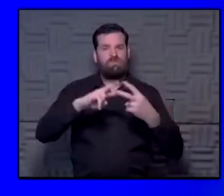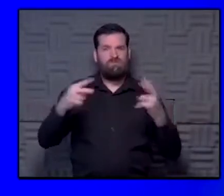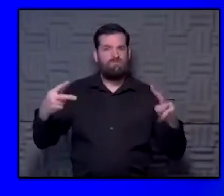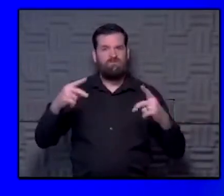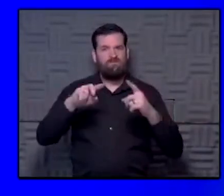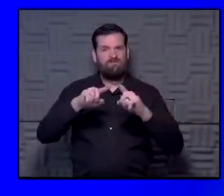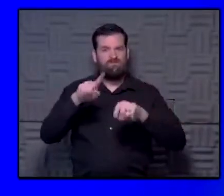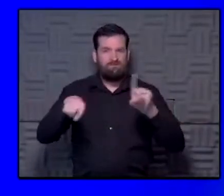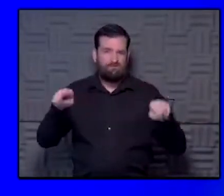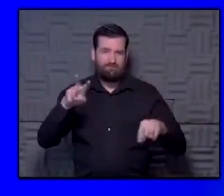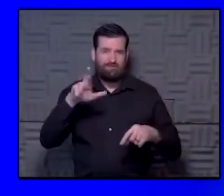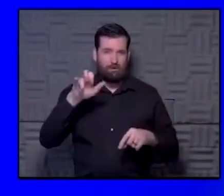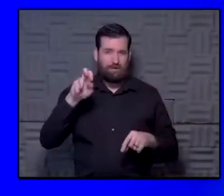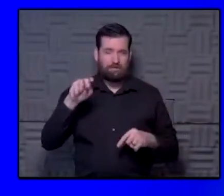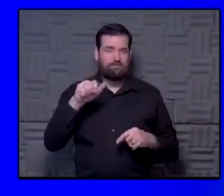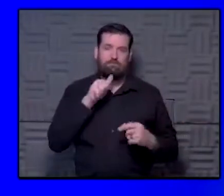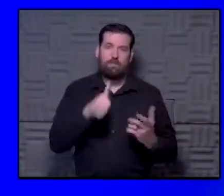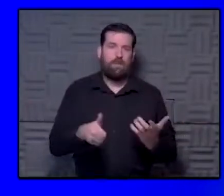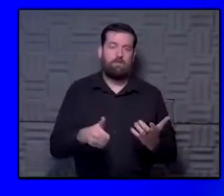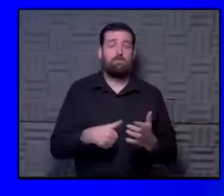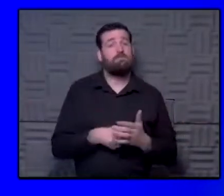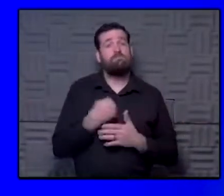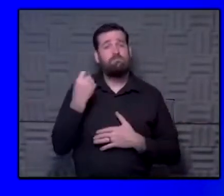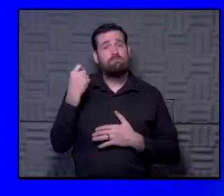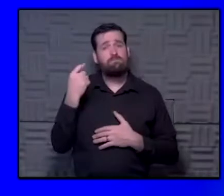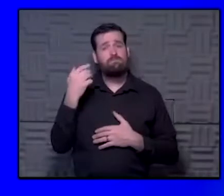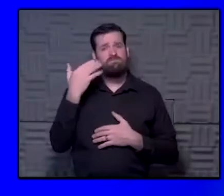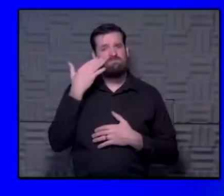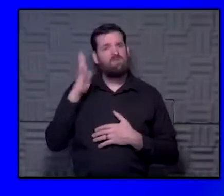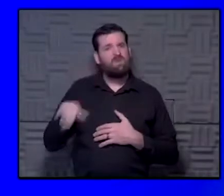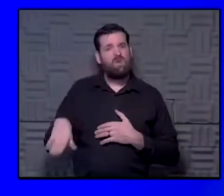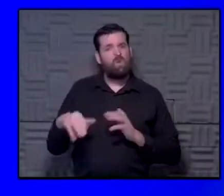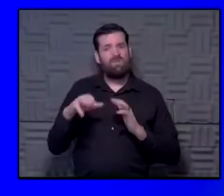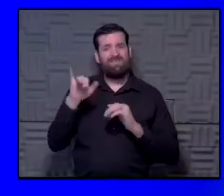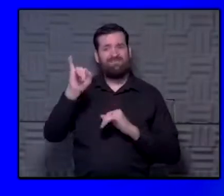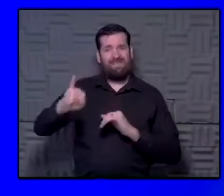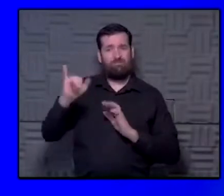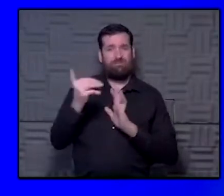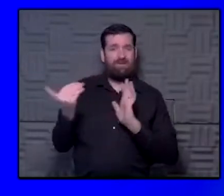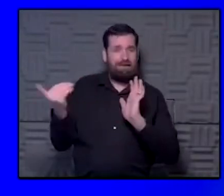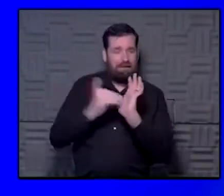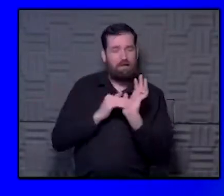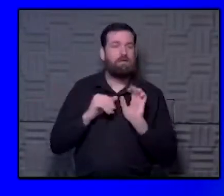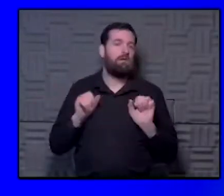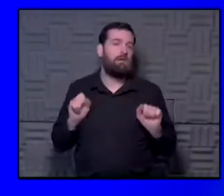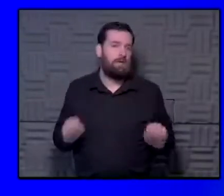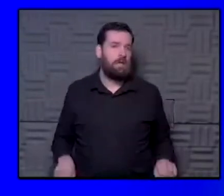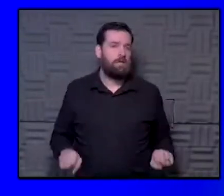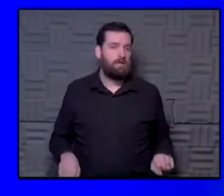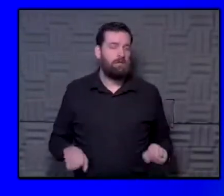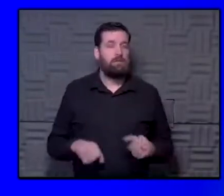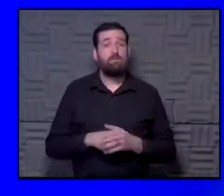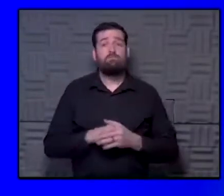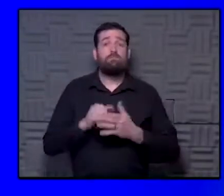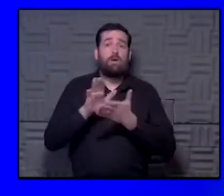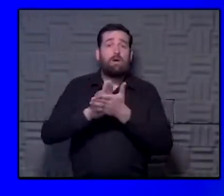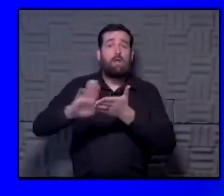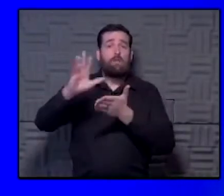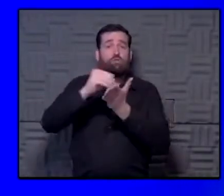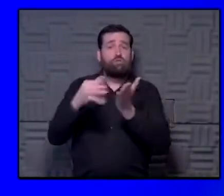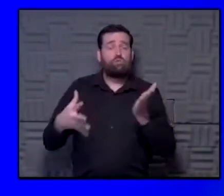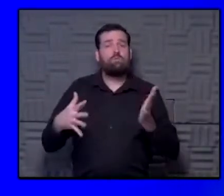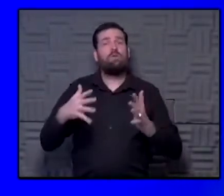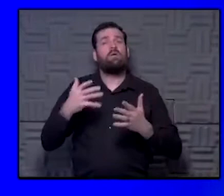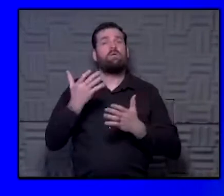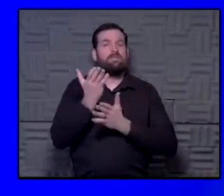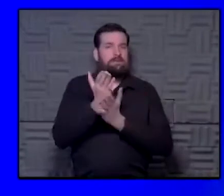variant infections. Certainly we know reinfections can occur. If this is a college student, take a little comfort in understanding